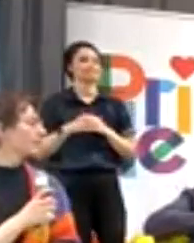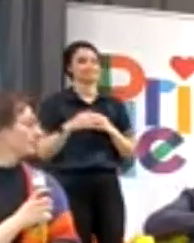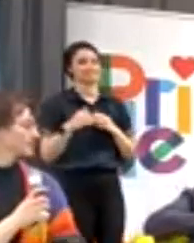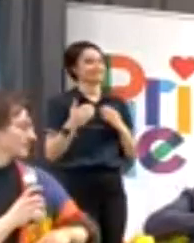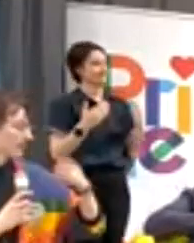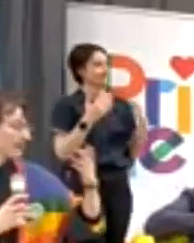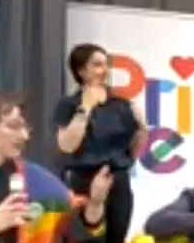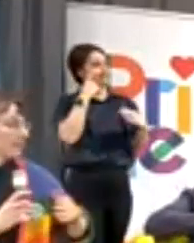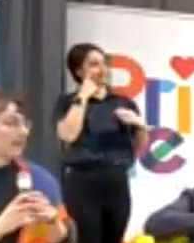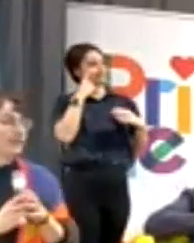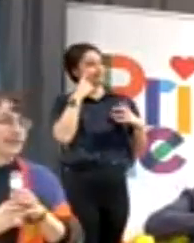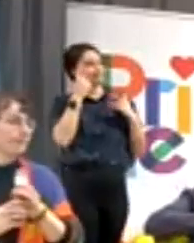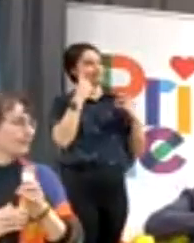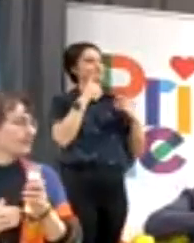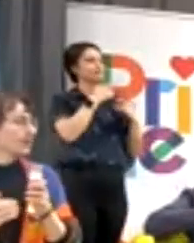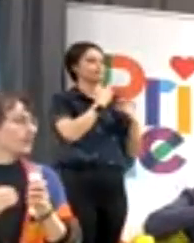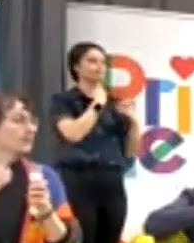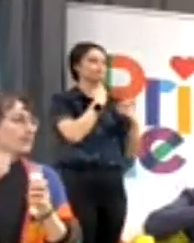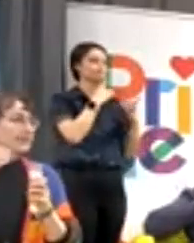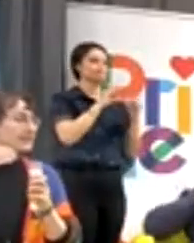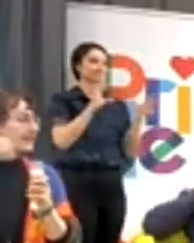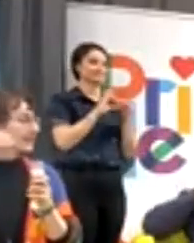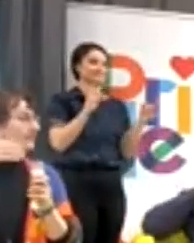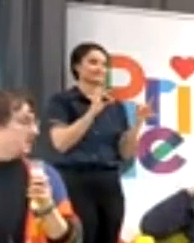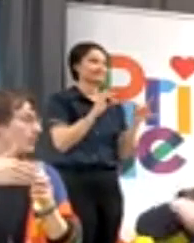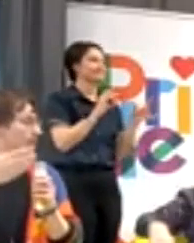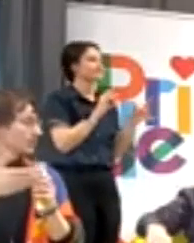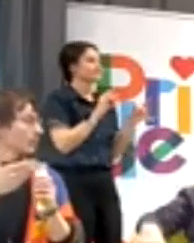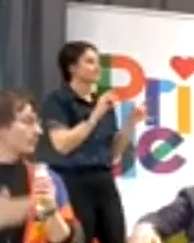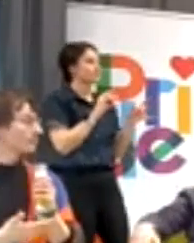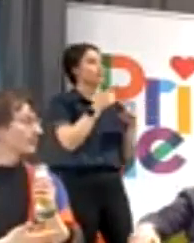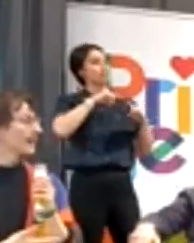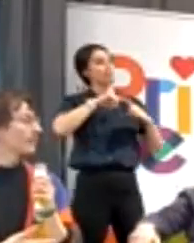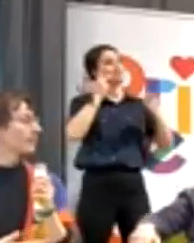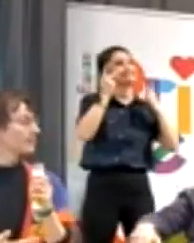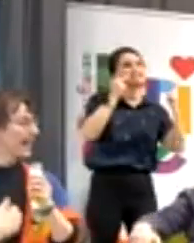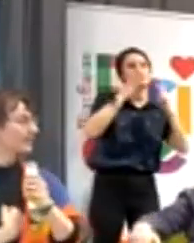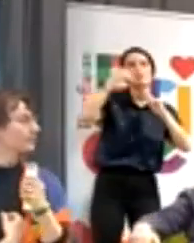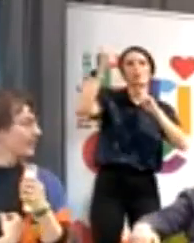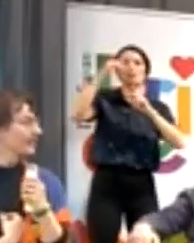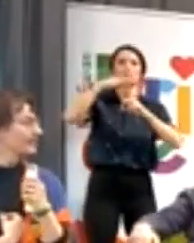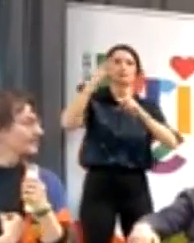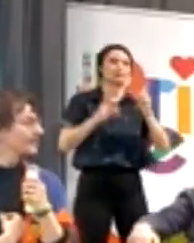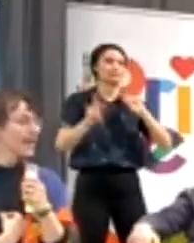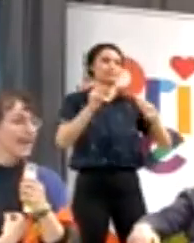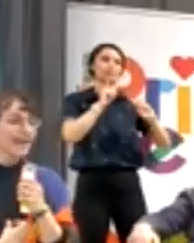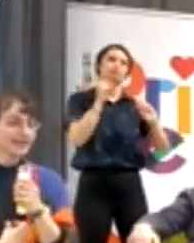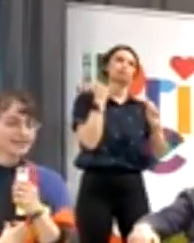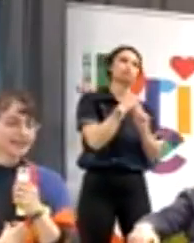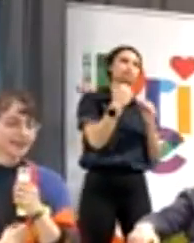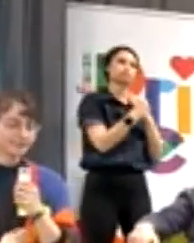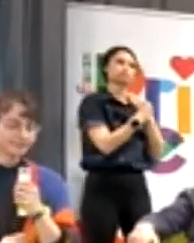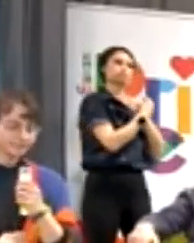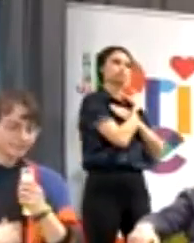that whole bit about like, seeing like older queer people and how impactful that is.